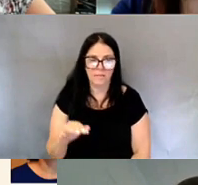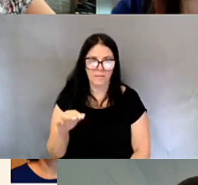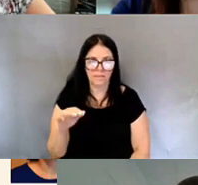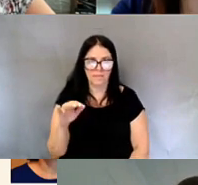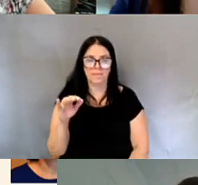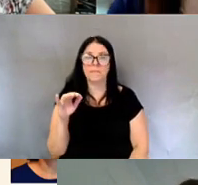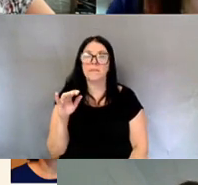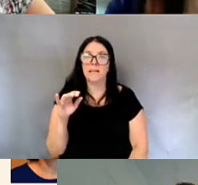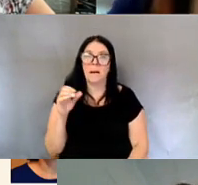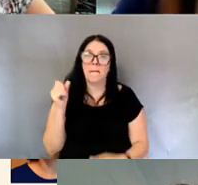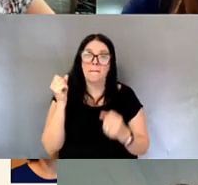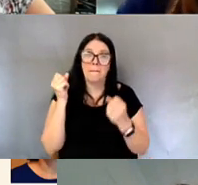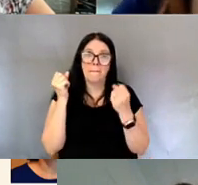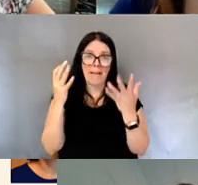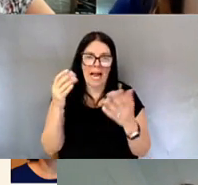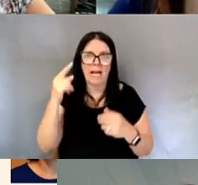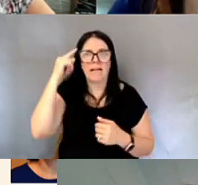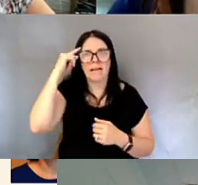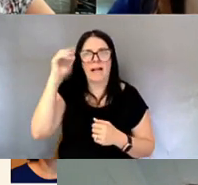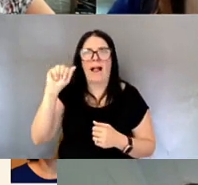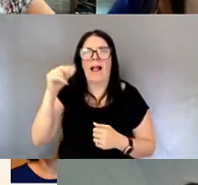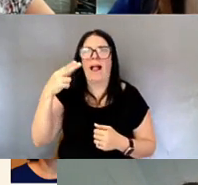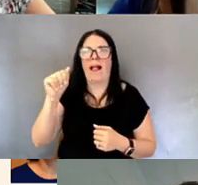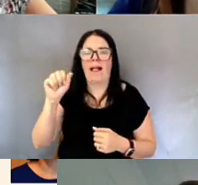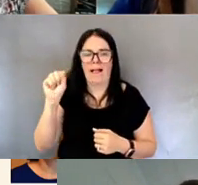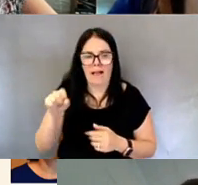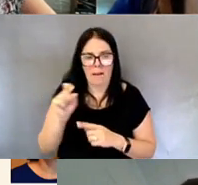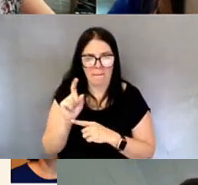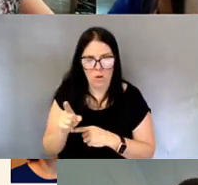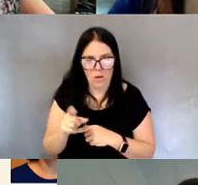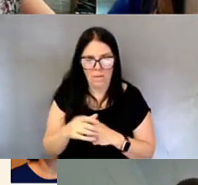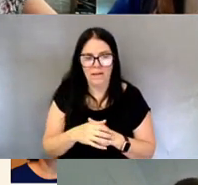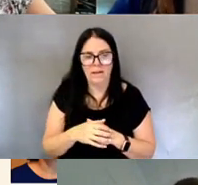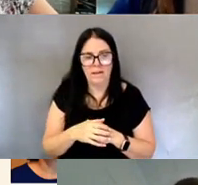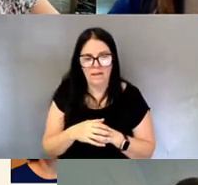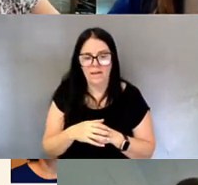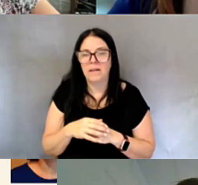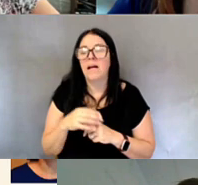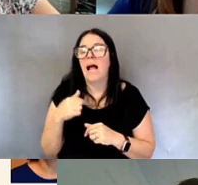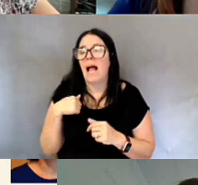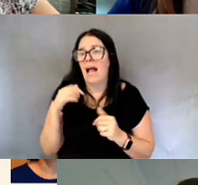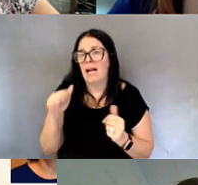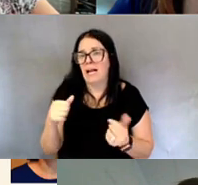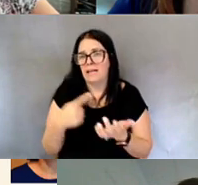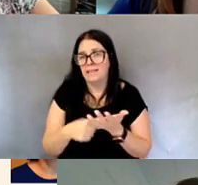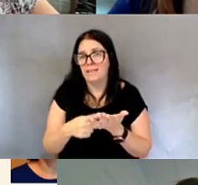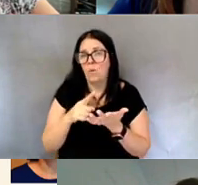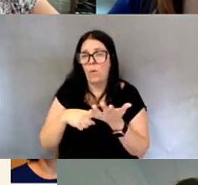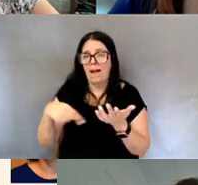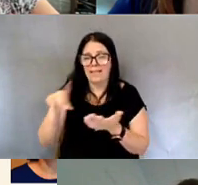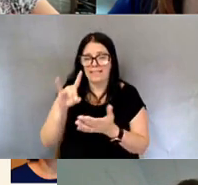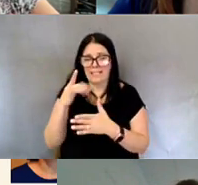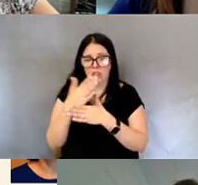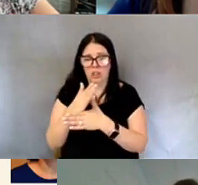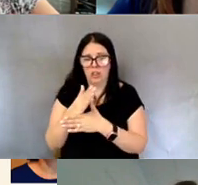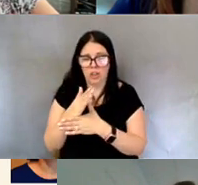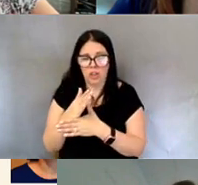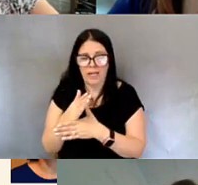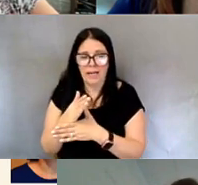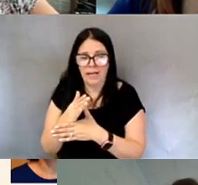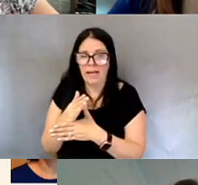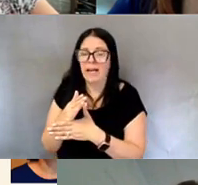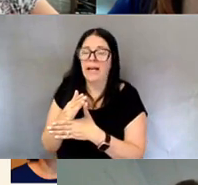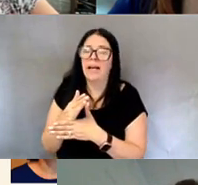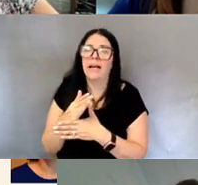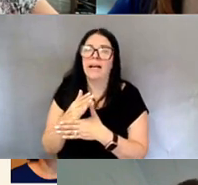aha moments. I can think of like quite a few things that like my colleagues have shared and like within our meeting groups. I'm like, oh, I need